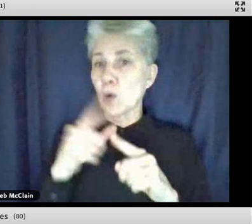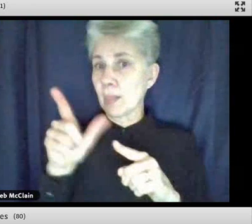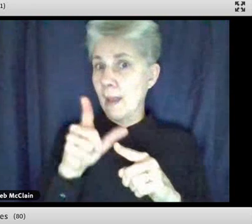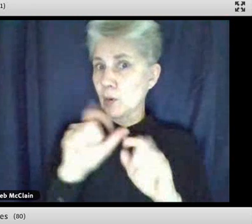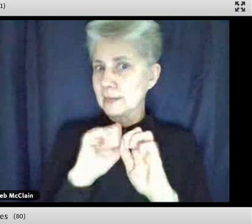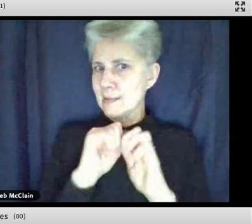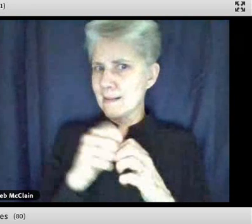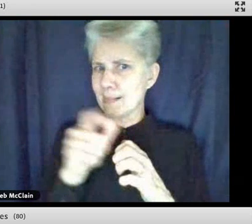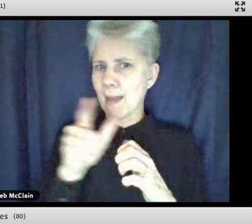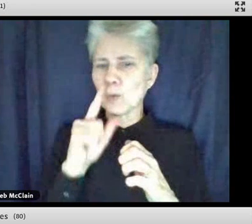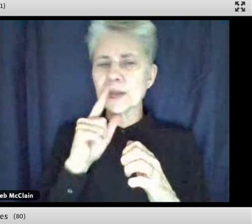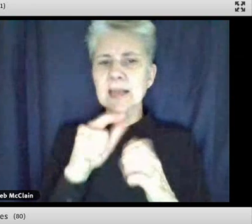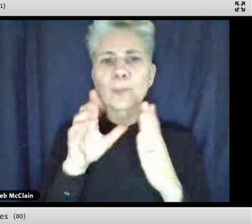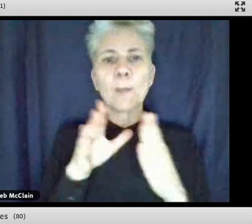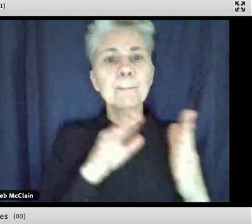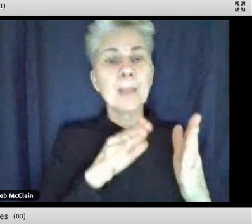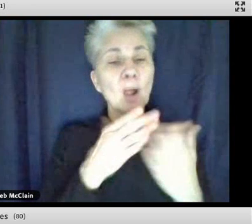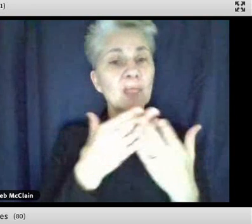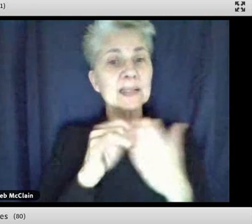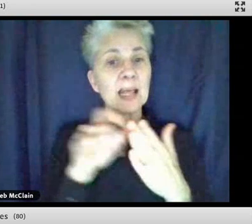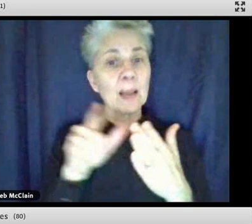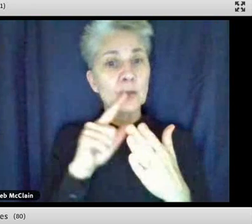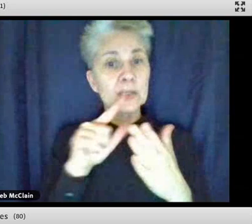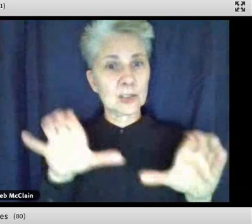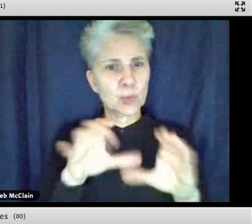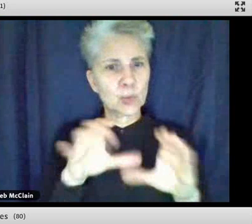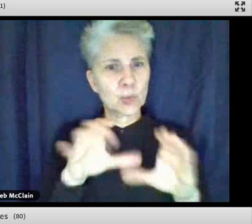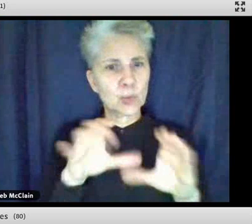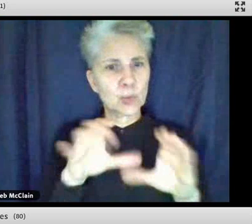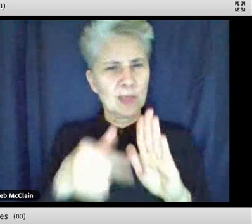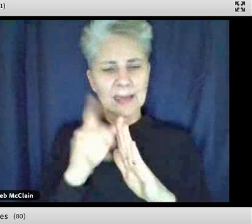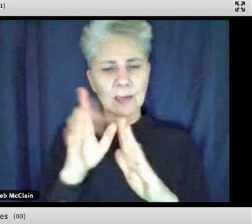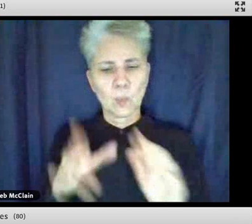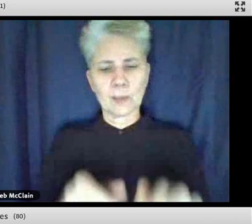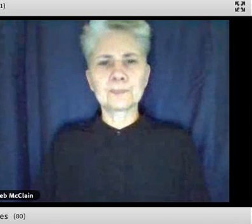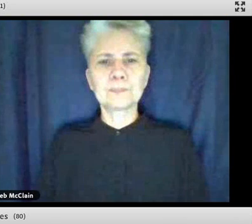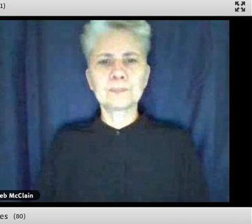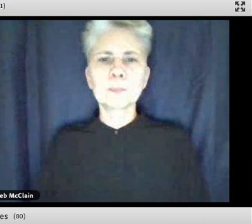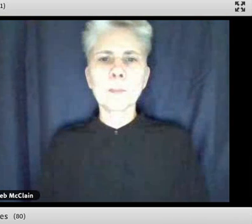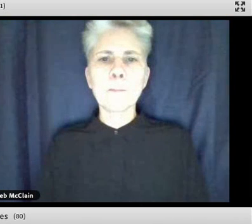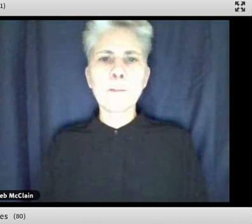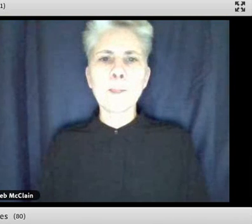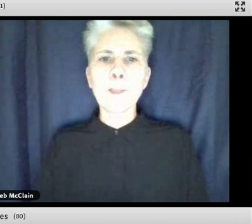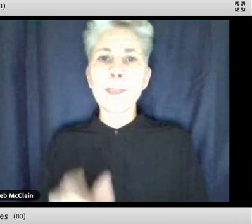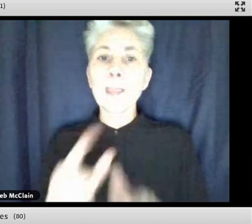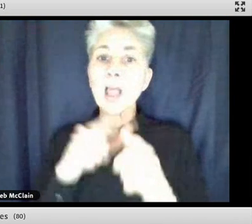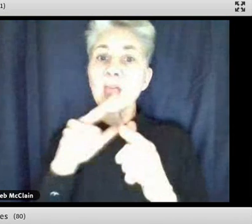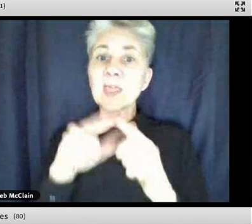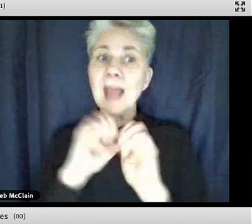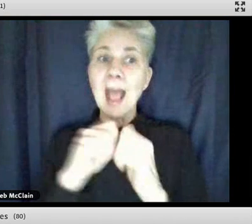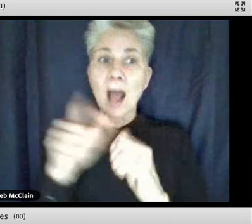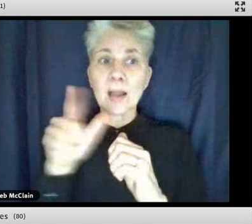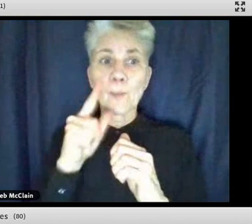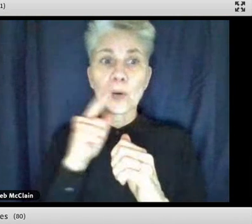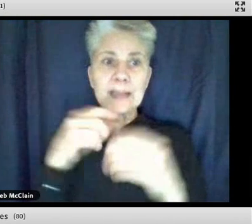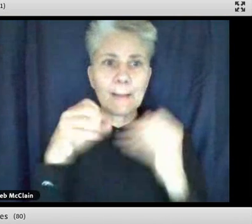libraries can prepare and things that libraries can do. So I'll show you that in just a second. And then how libraries can